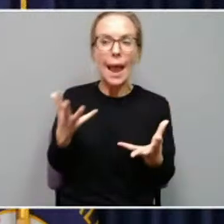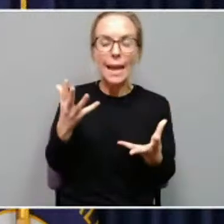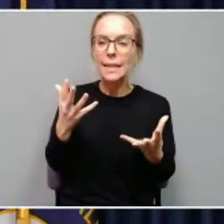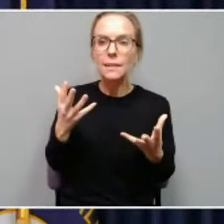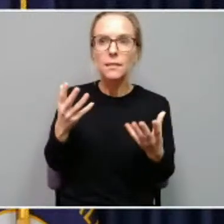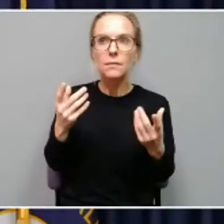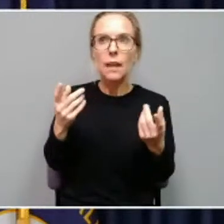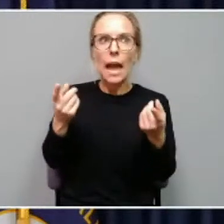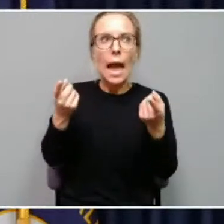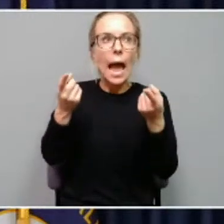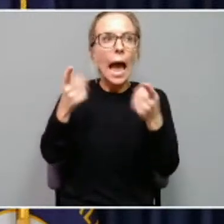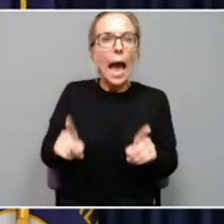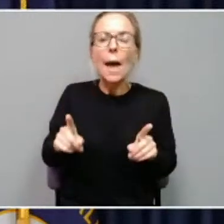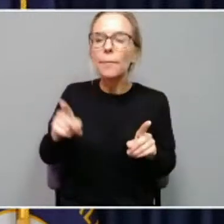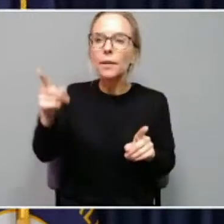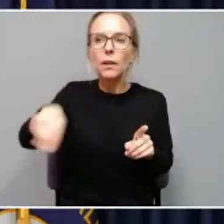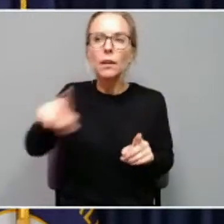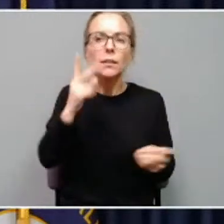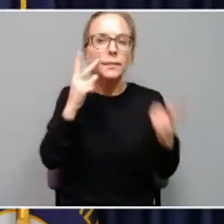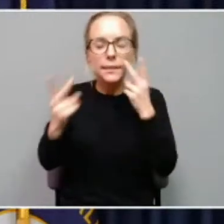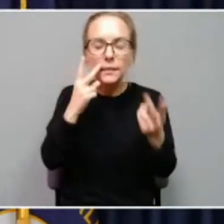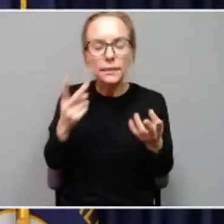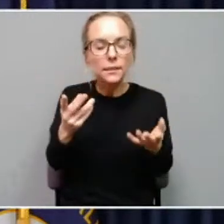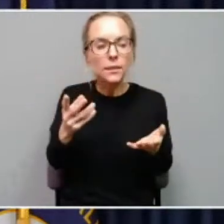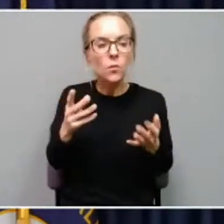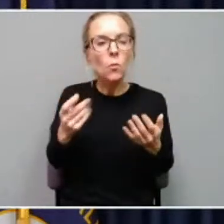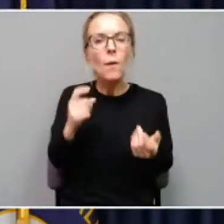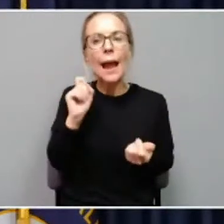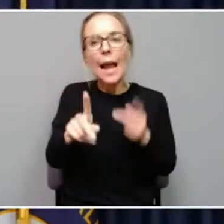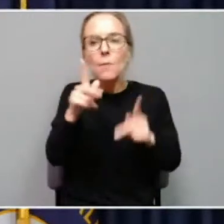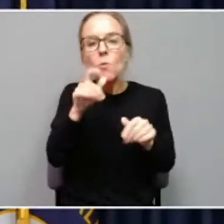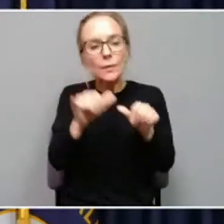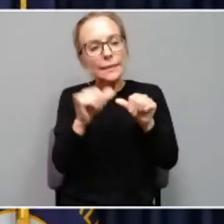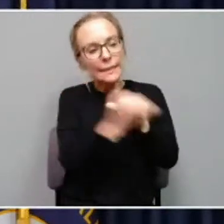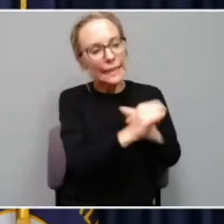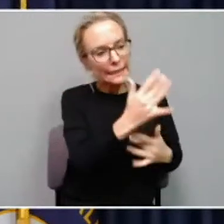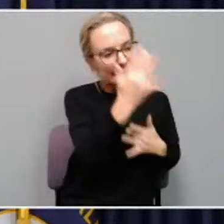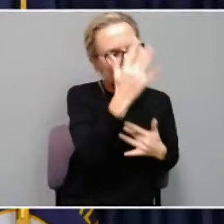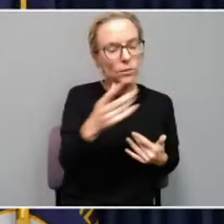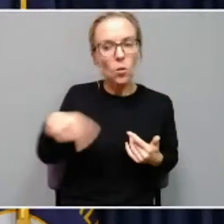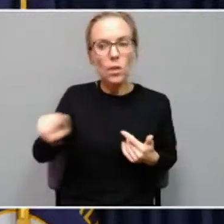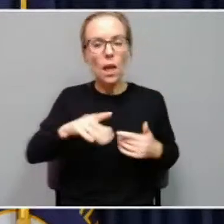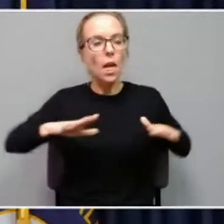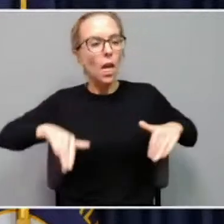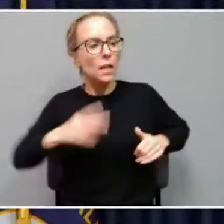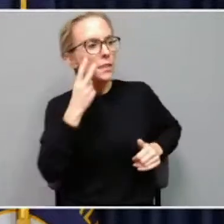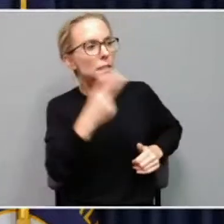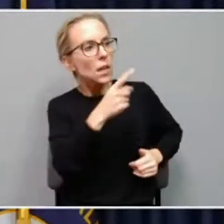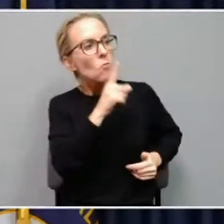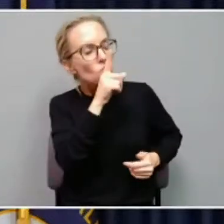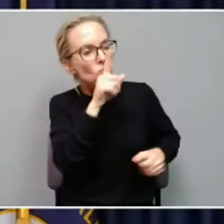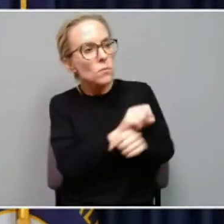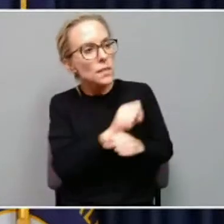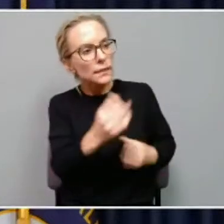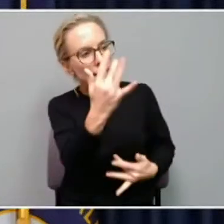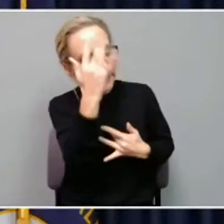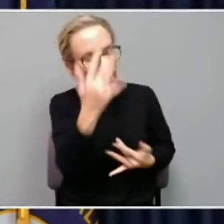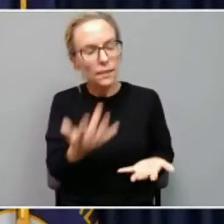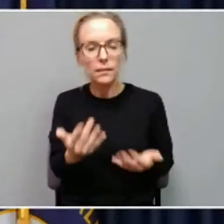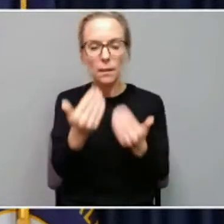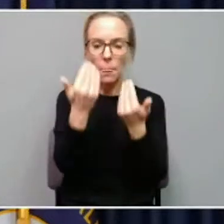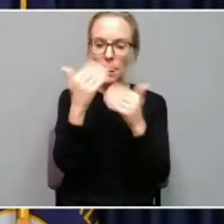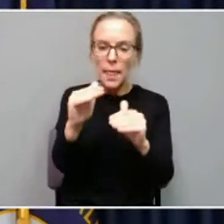public view. We ask people who are sick to stay in their homes so other people don't see how sick they are. And there's limited